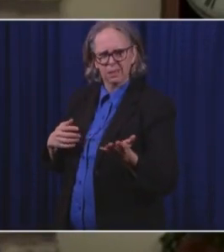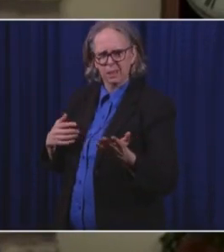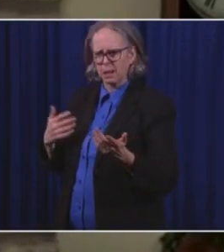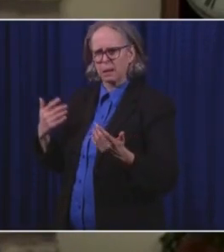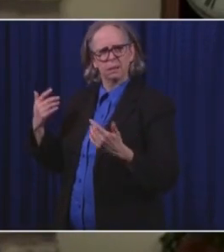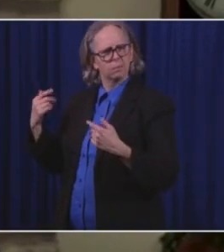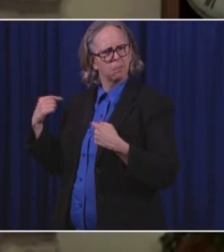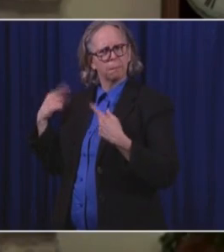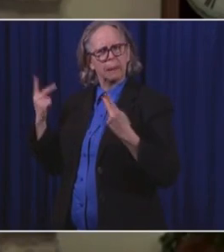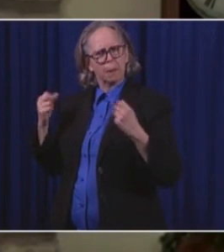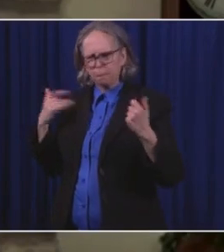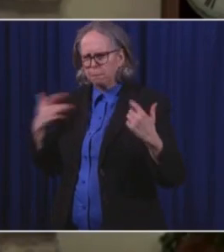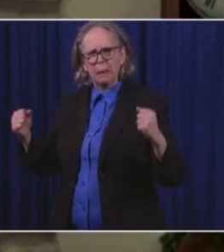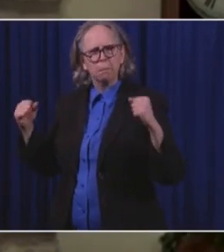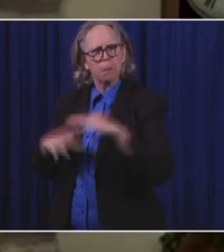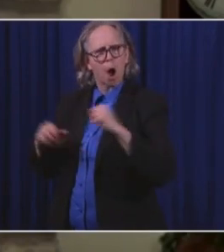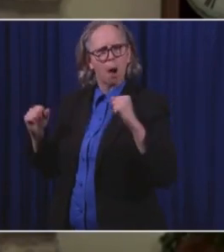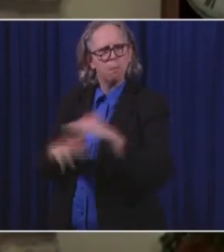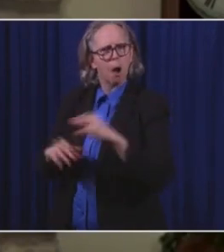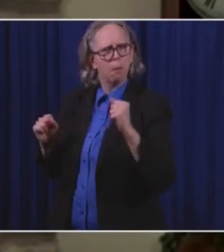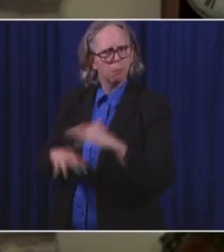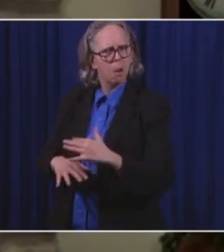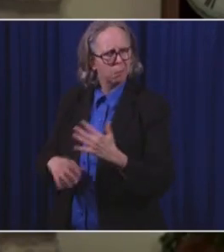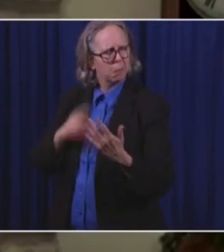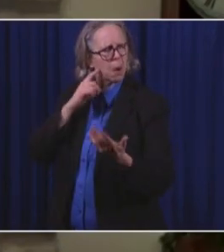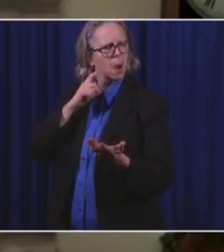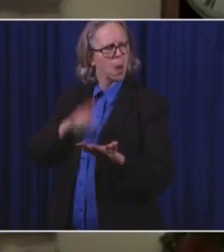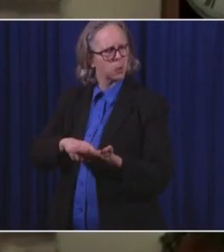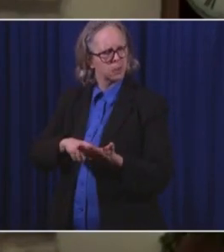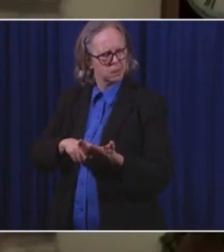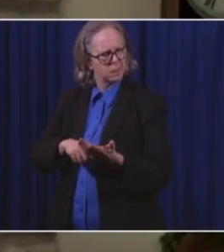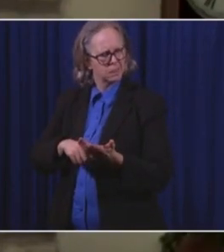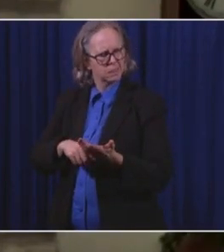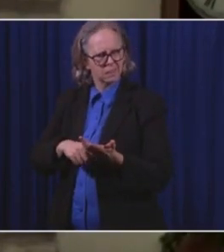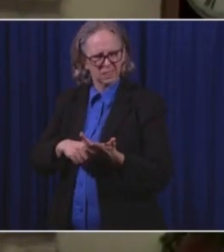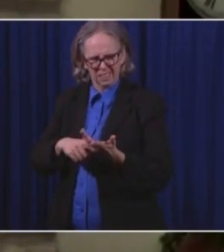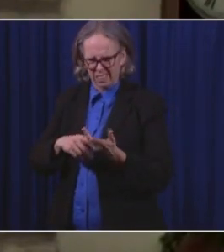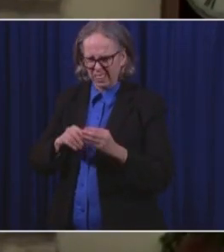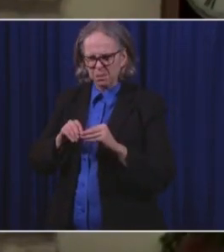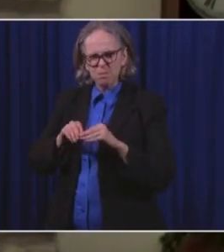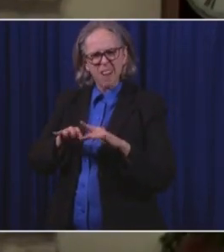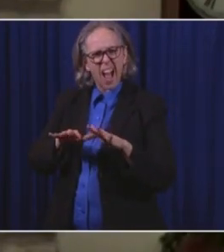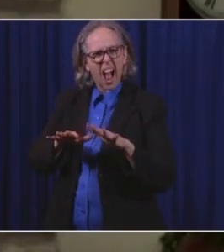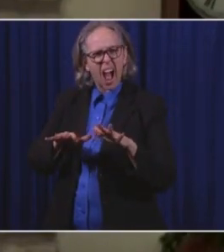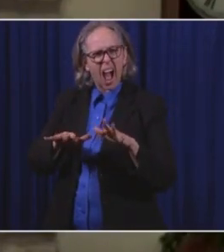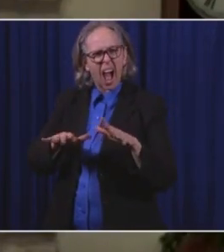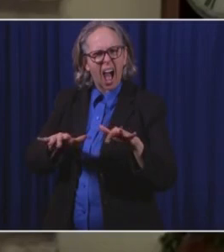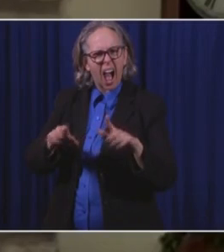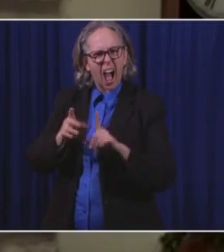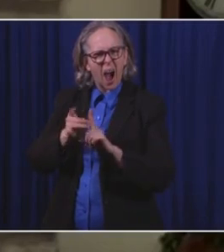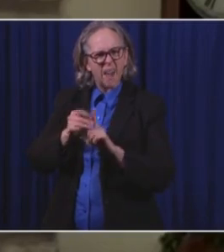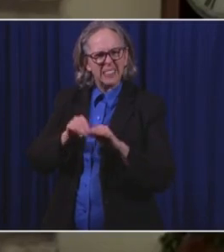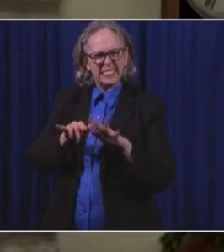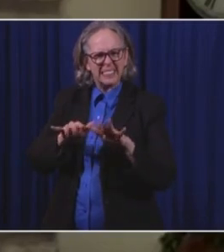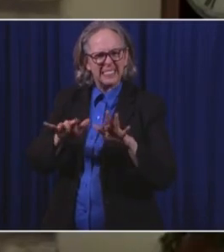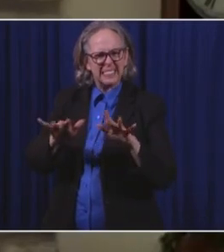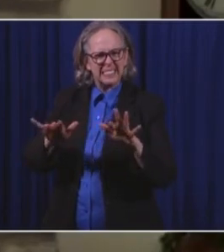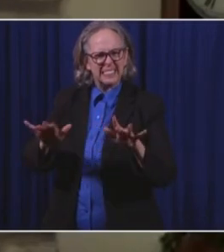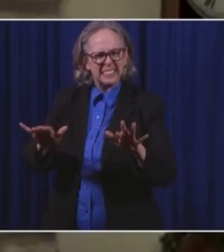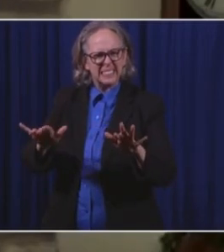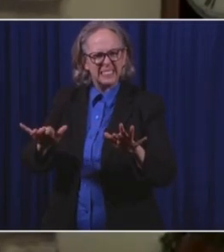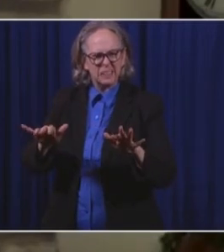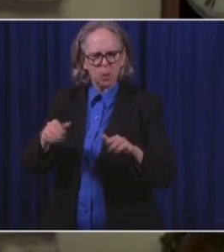and inherently you're going to have more spread. We haven't, all the votes aren't in yet. We don't really know for sure,